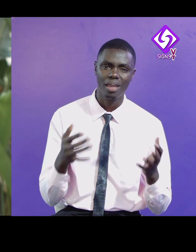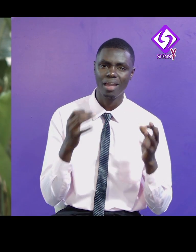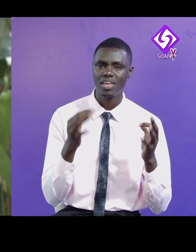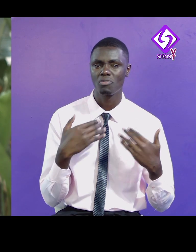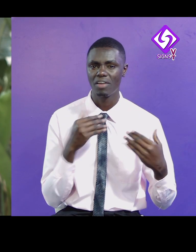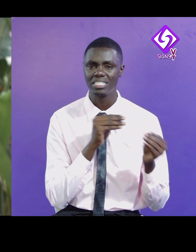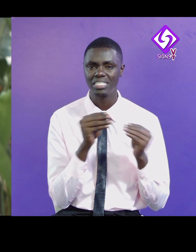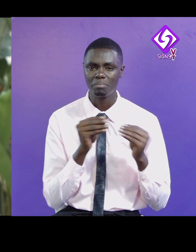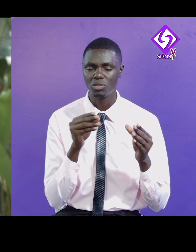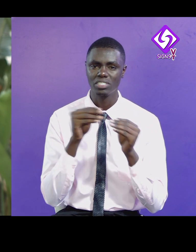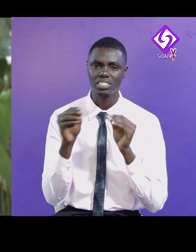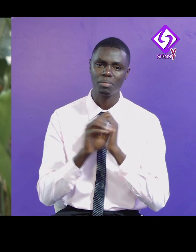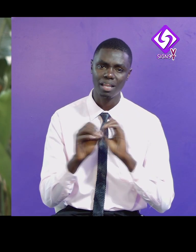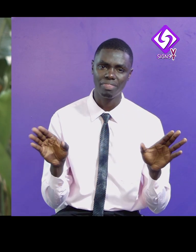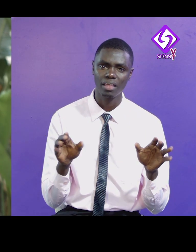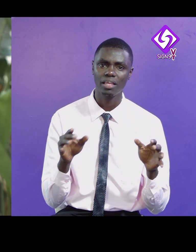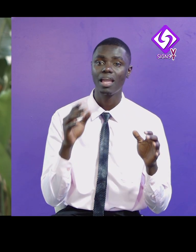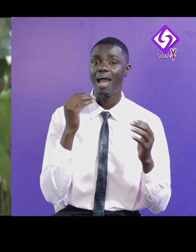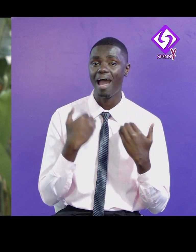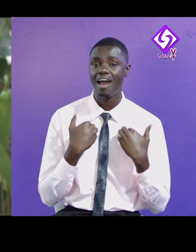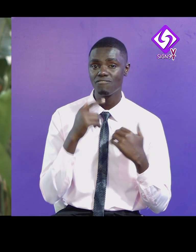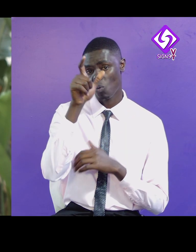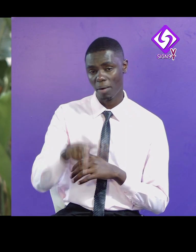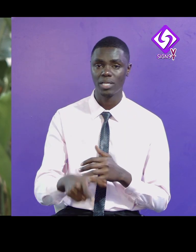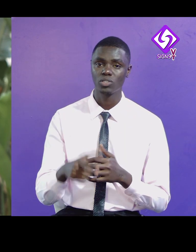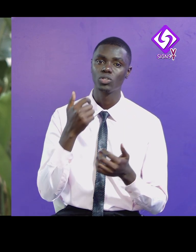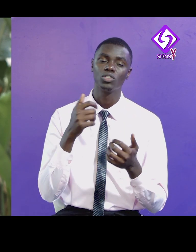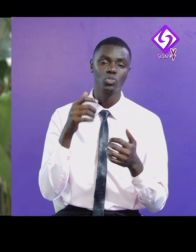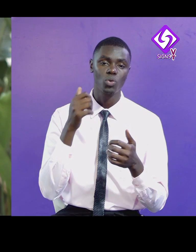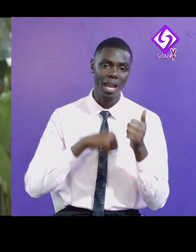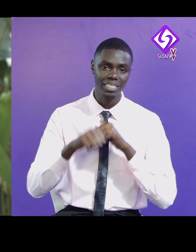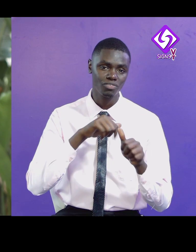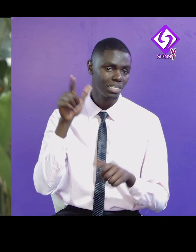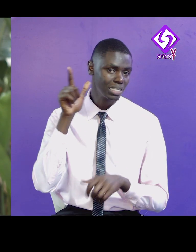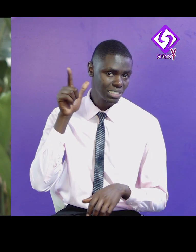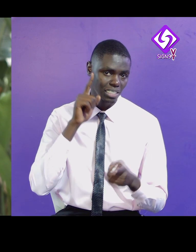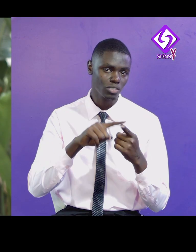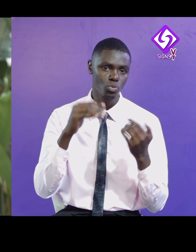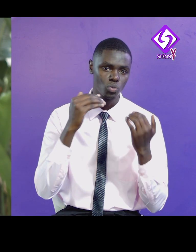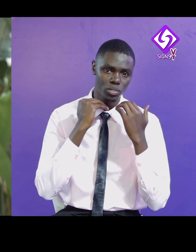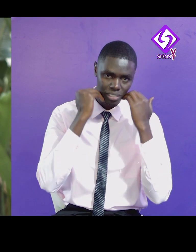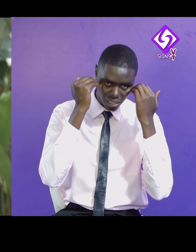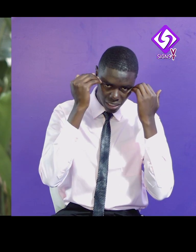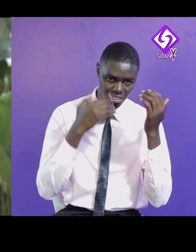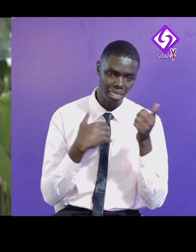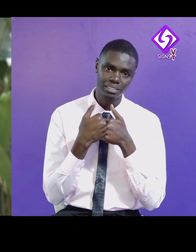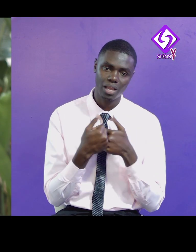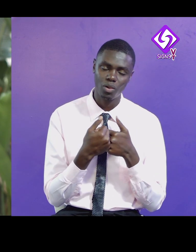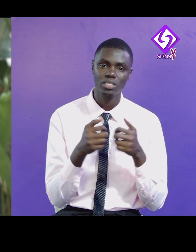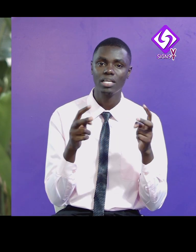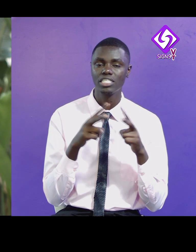if you have a disability or not, but having that one person to just actively listen to your stresses and